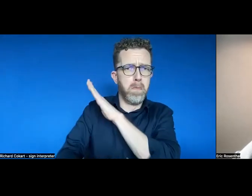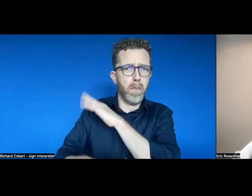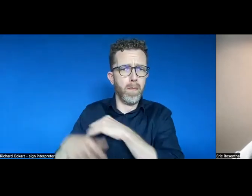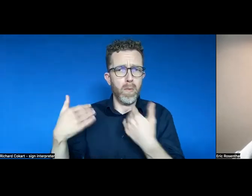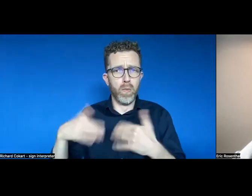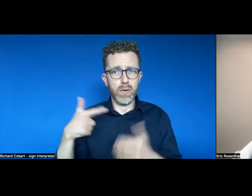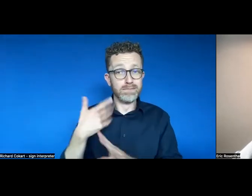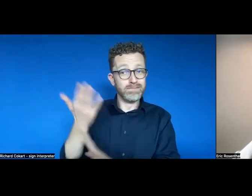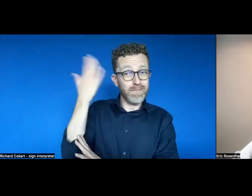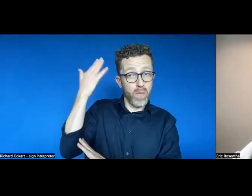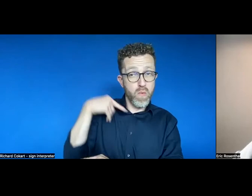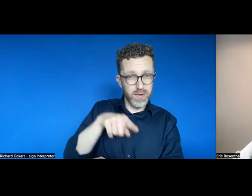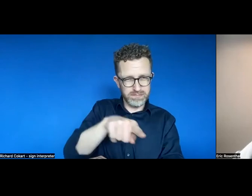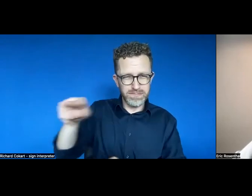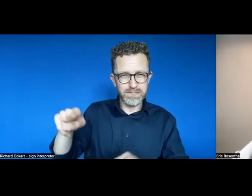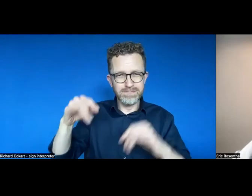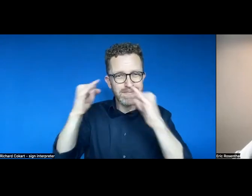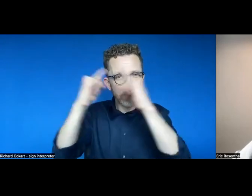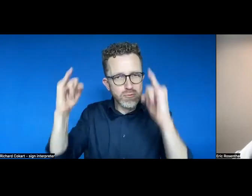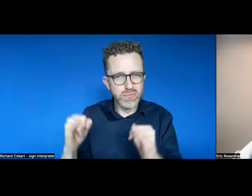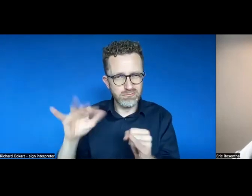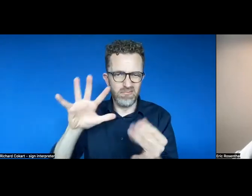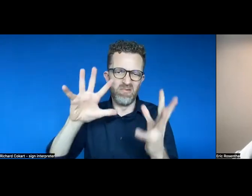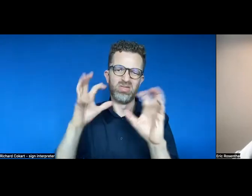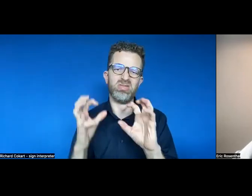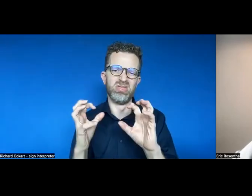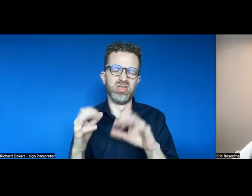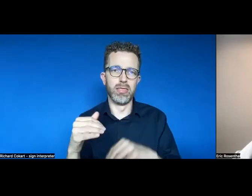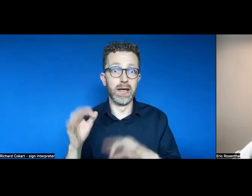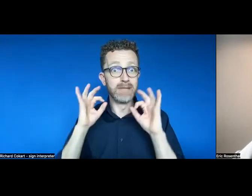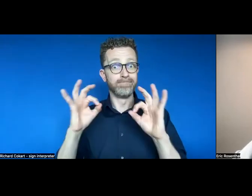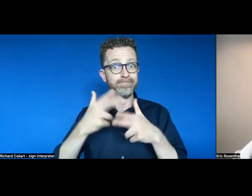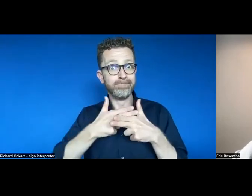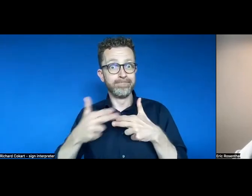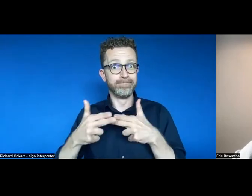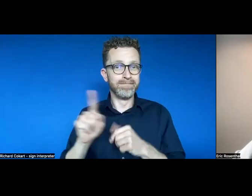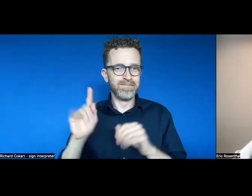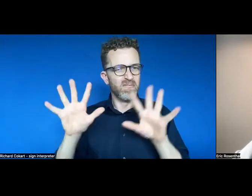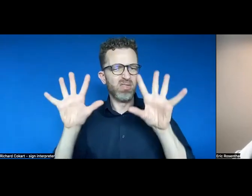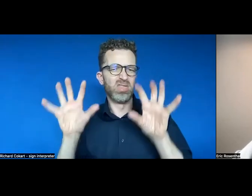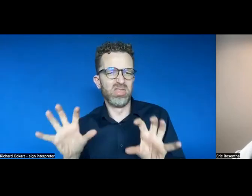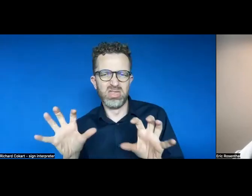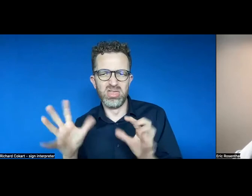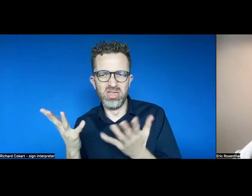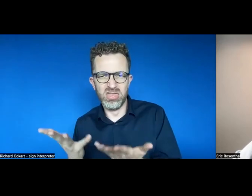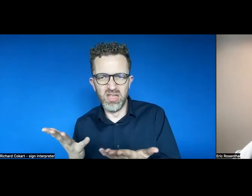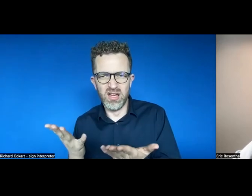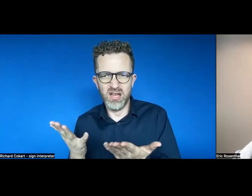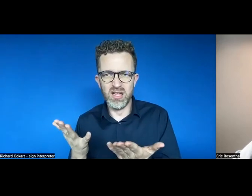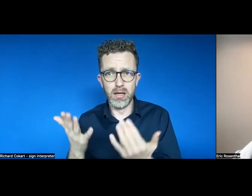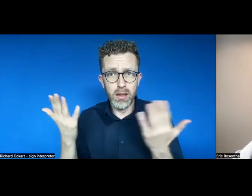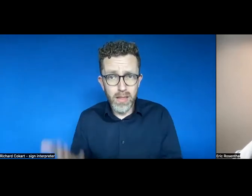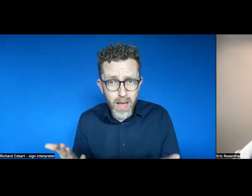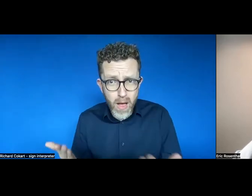moved suddenly in whatever contacts and with family left behind, even staff people who they may have formed attachments